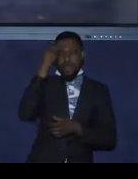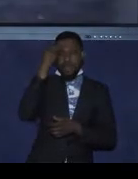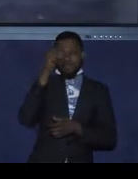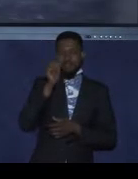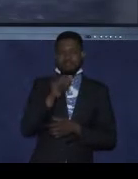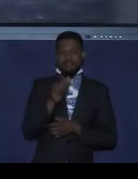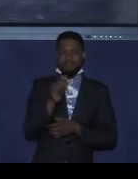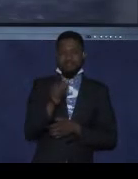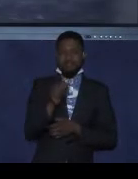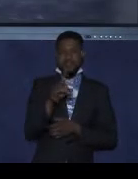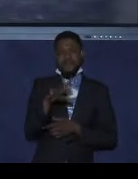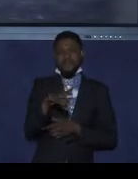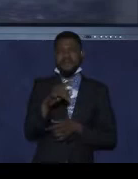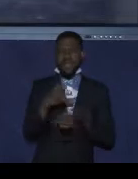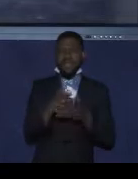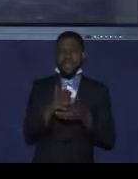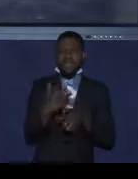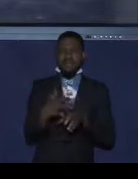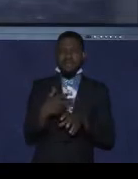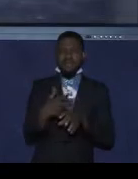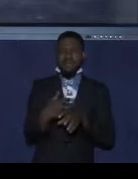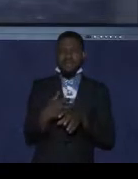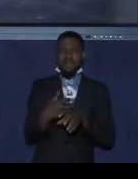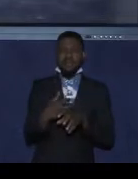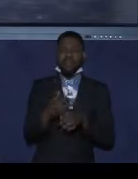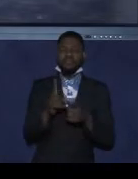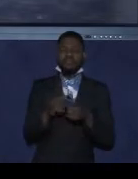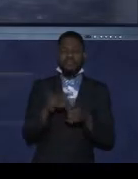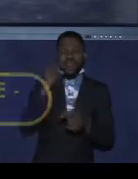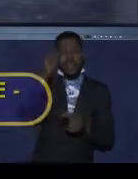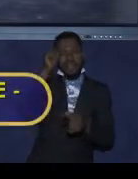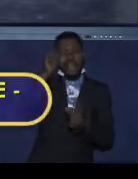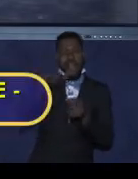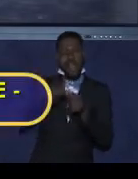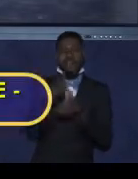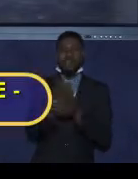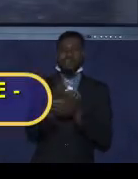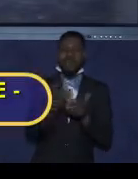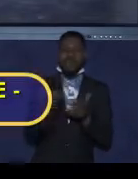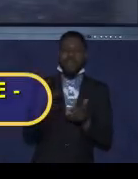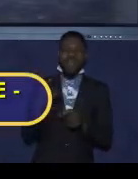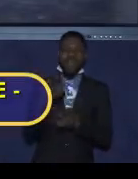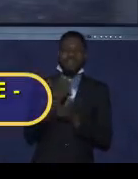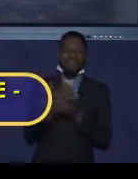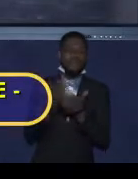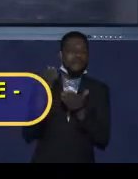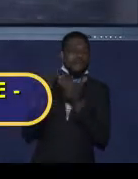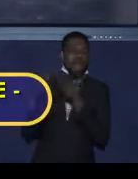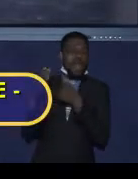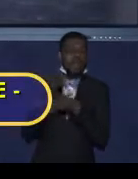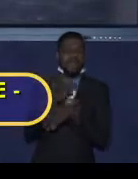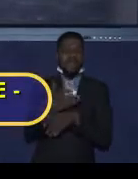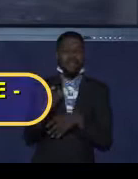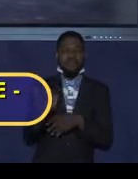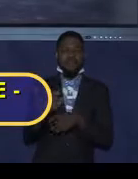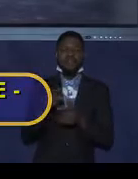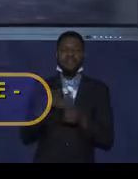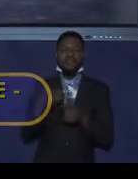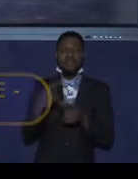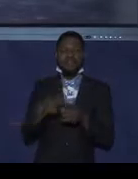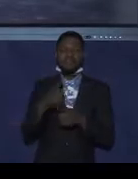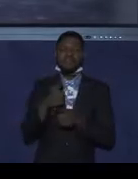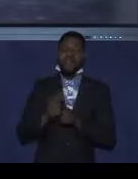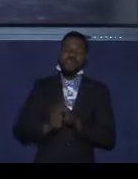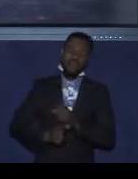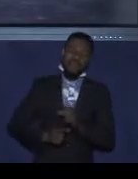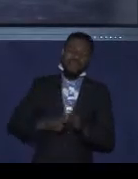memory. Yeah. If you find it difficult to recall some things, some past events,